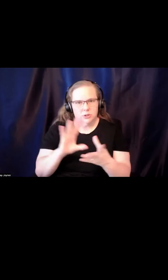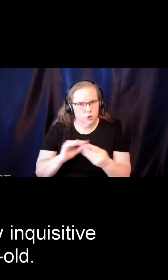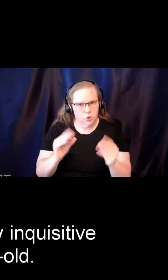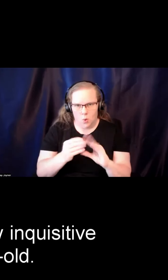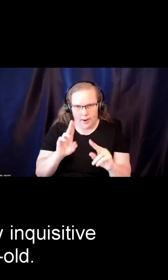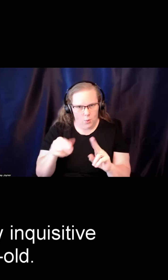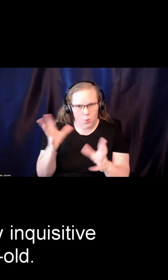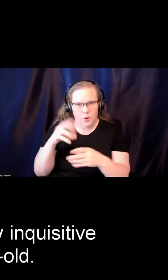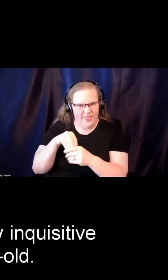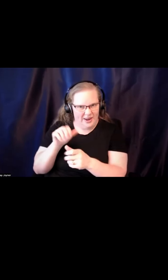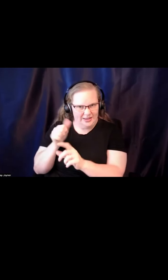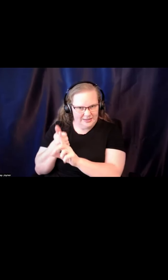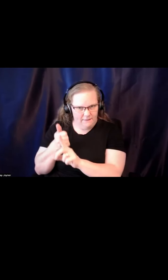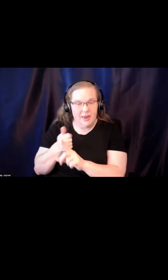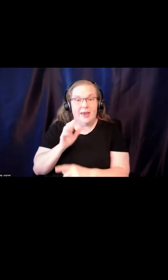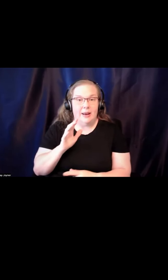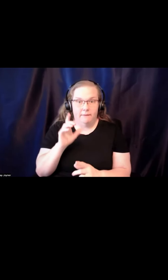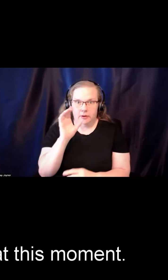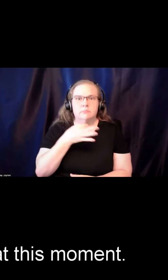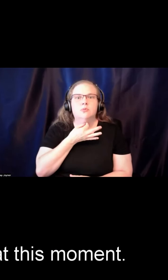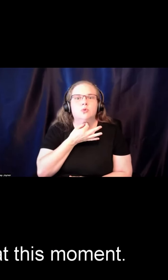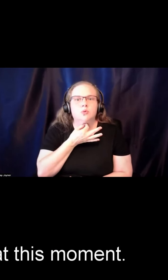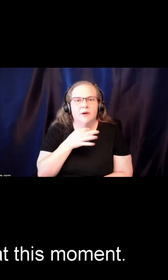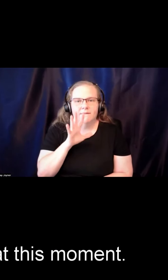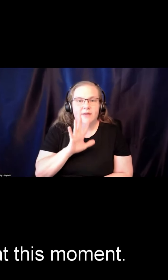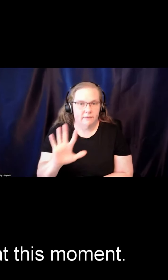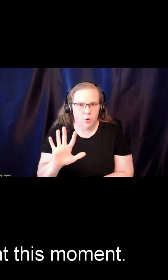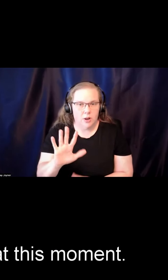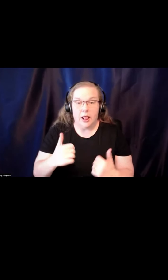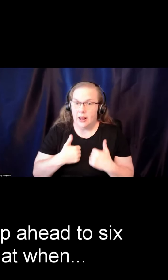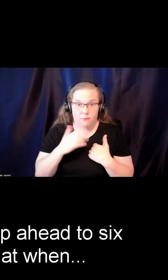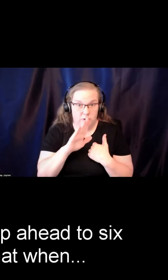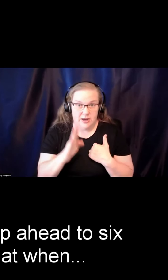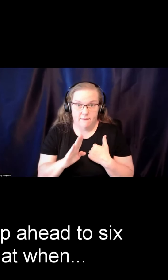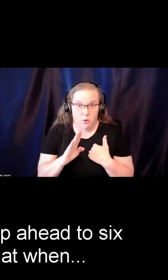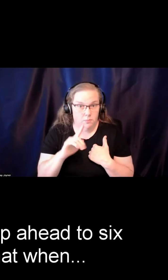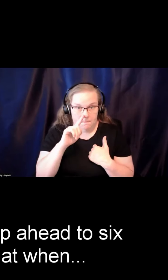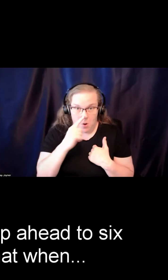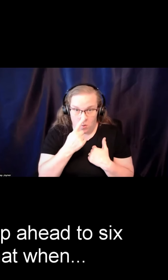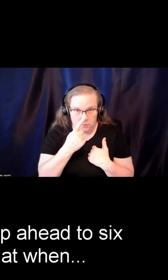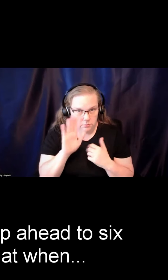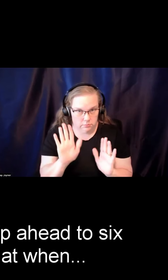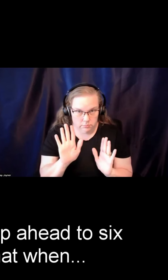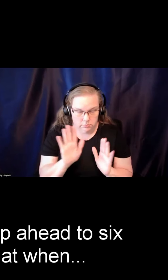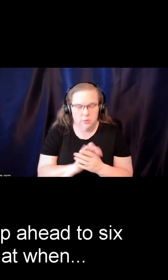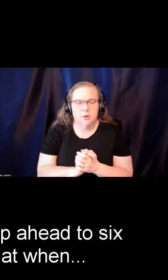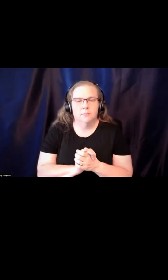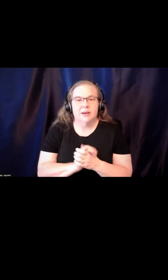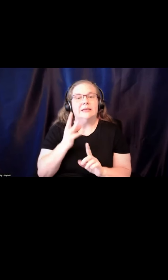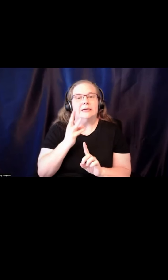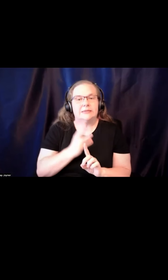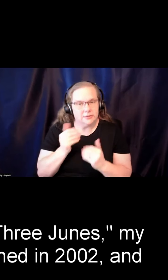too. And I had a very inquisitive 5-year-old. So yeah, life was never dull at this moment. But I'm going to skip ahead to 6 months after